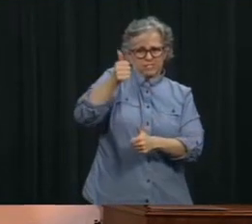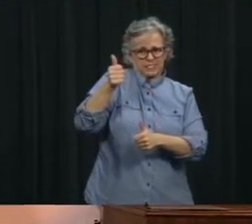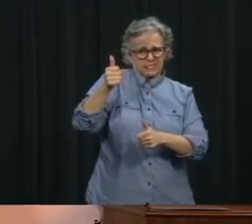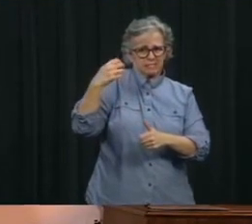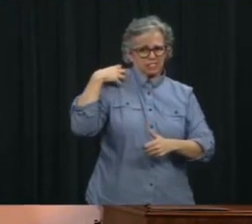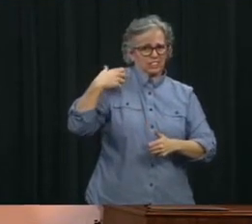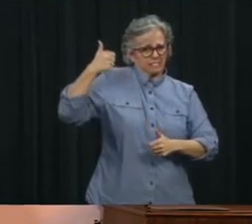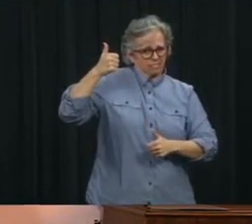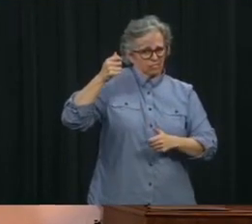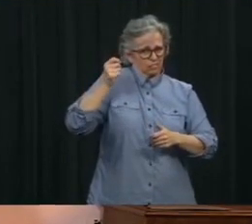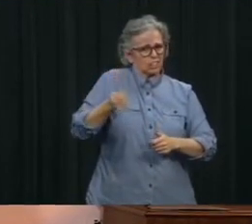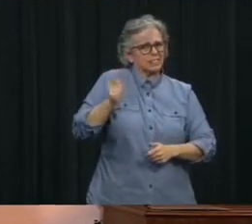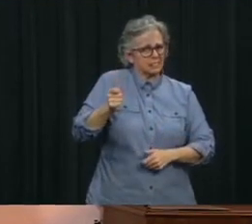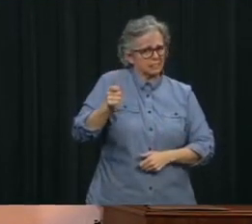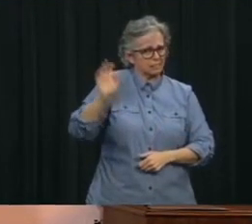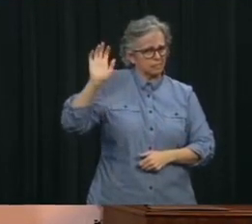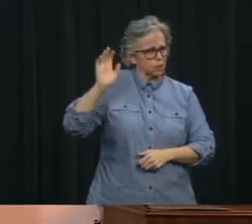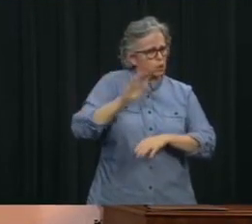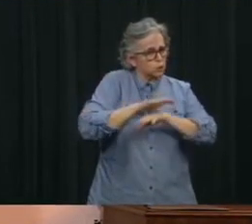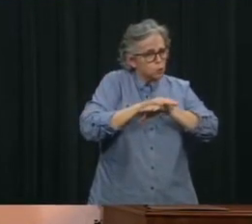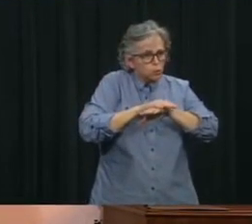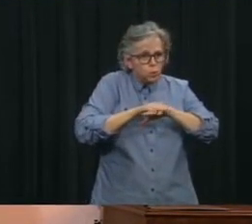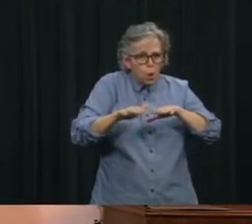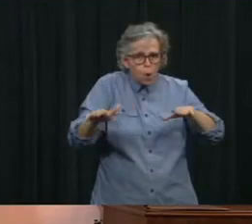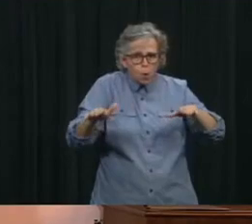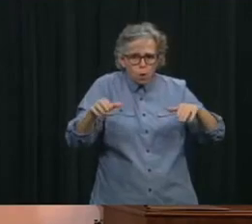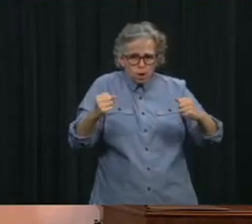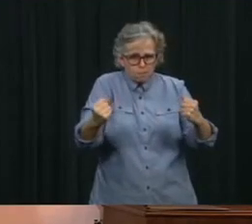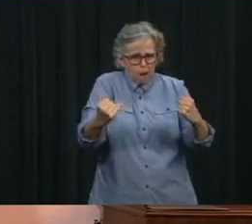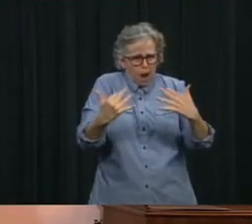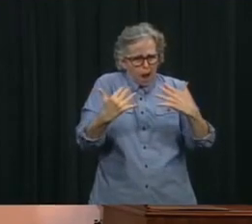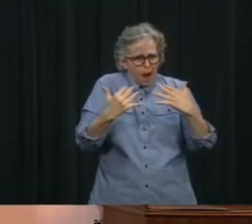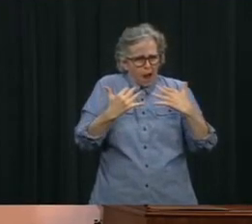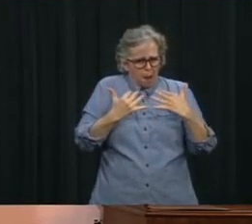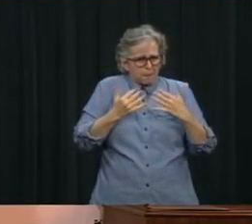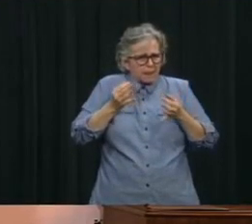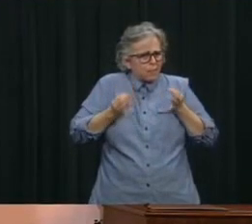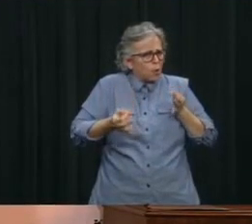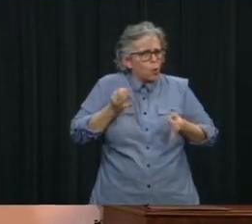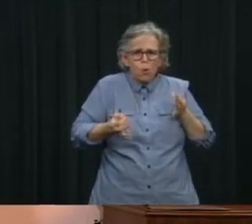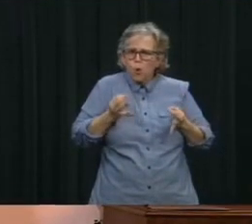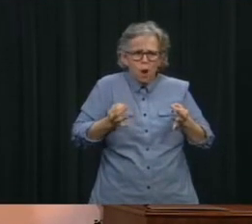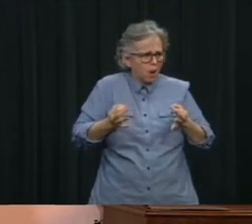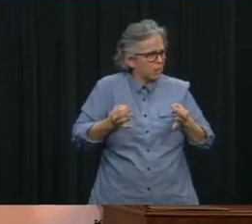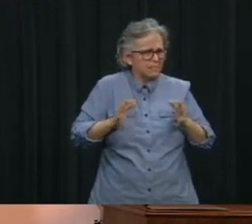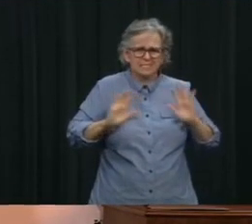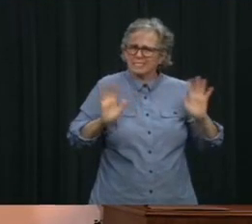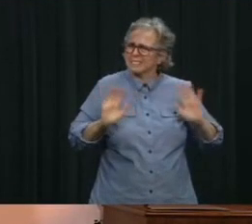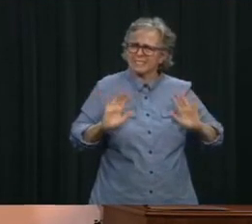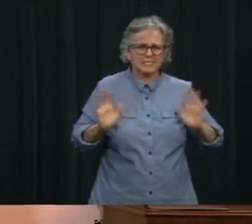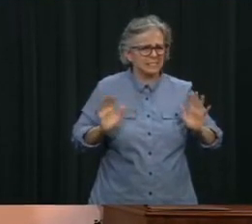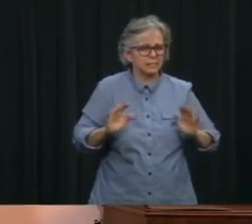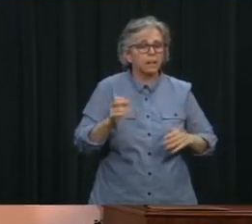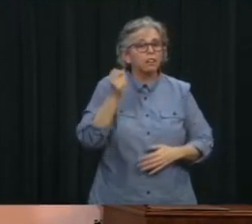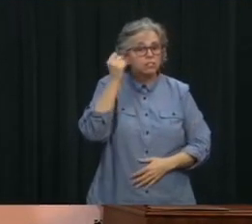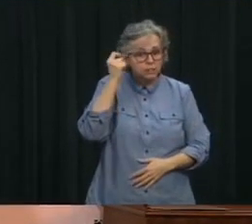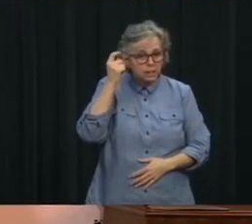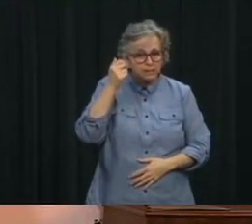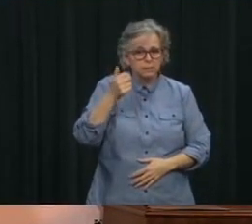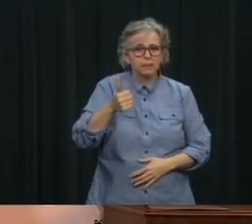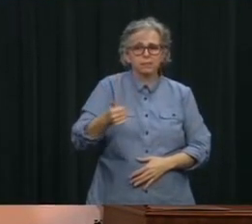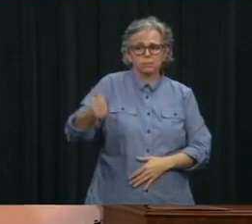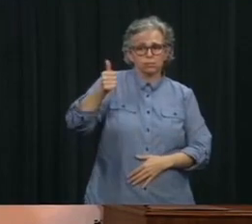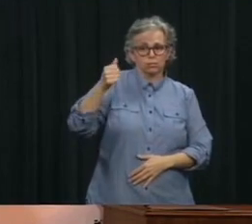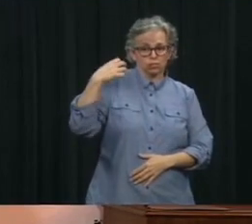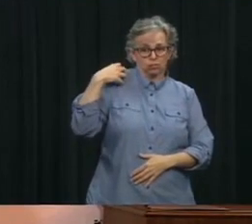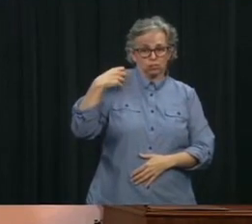not to have gatherings of people at the courthouse. Justice must continue. The Chief has put